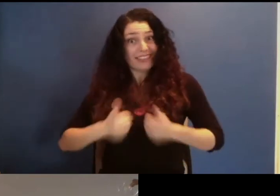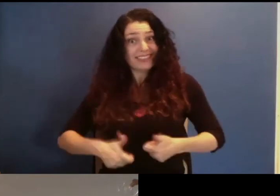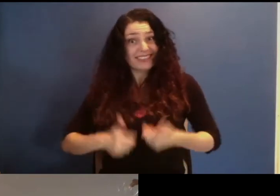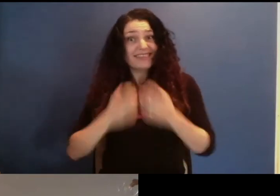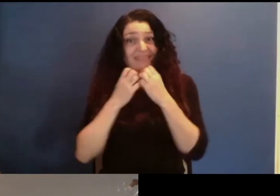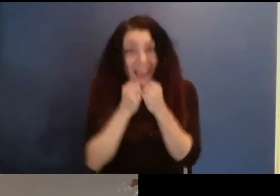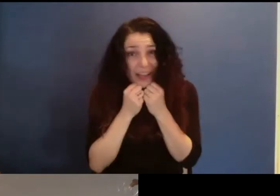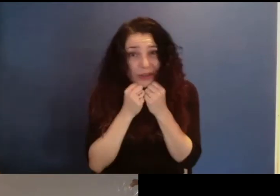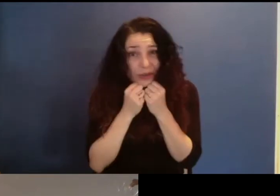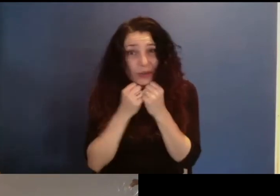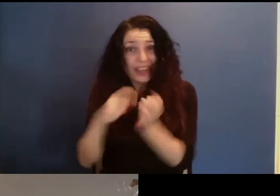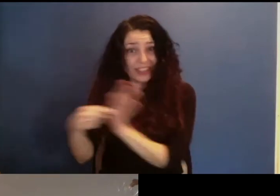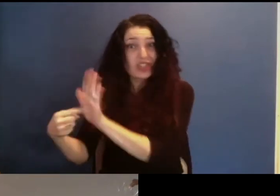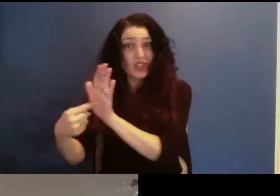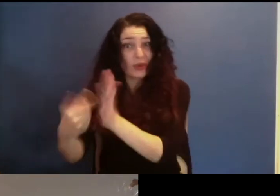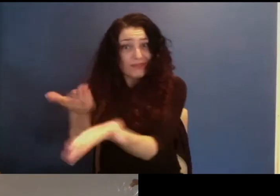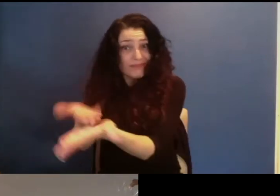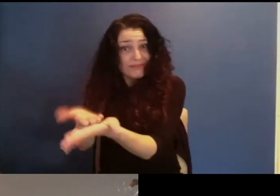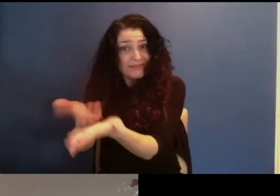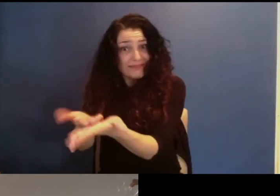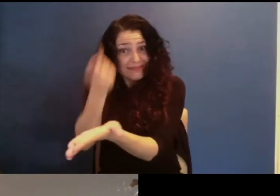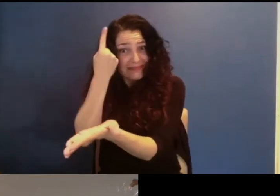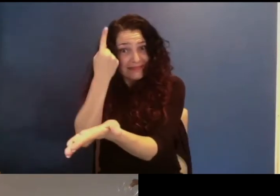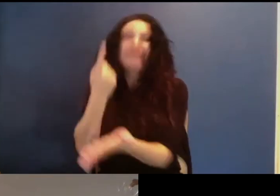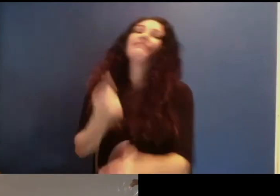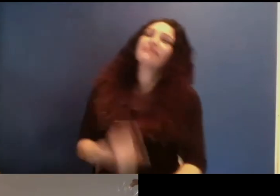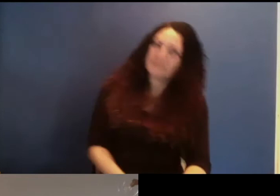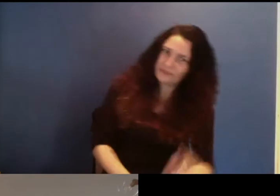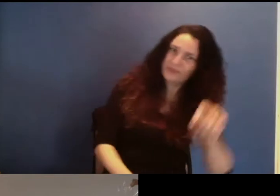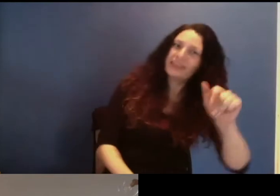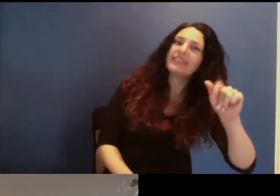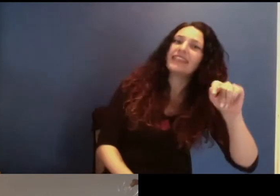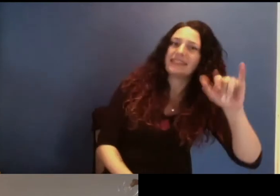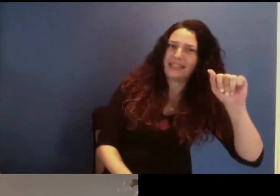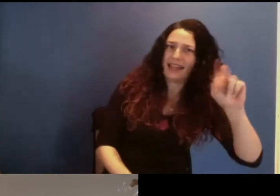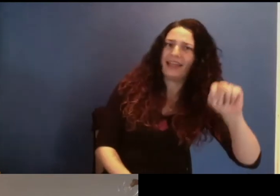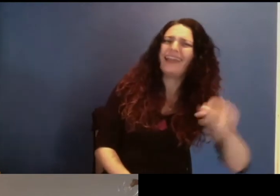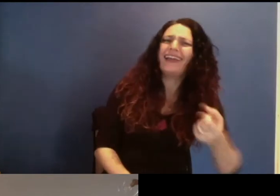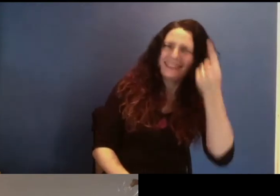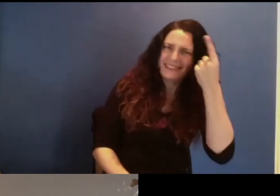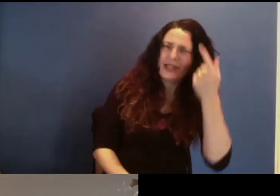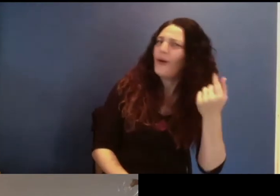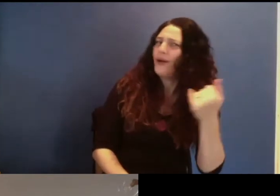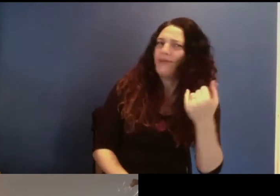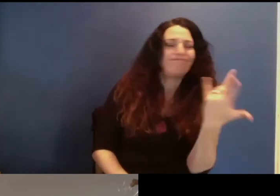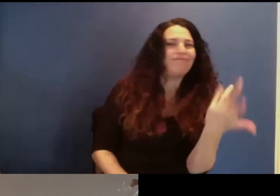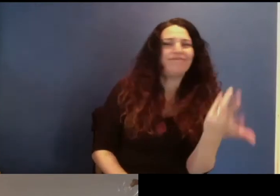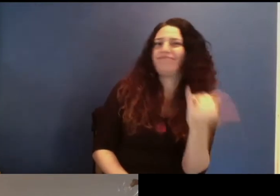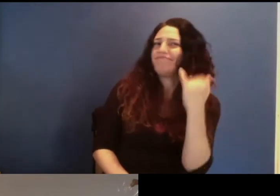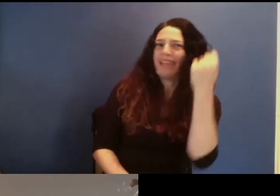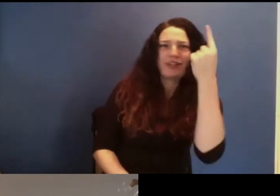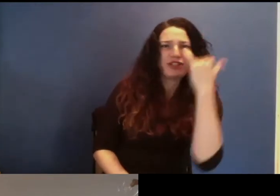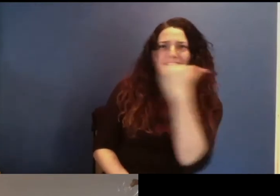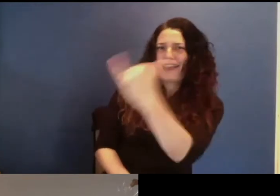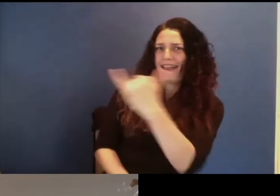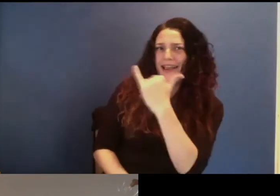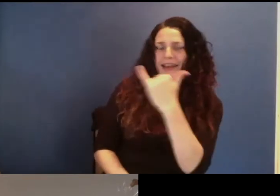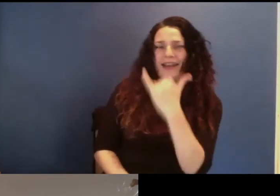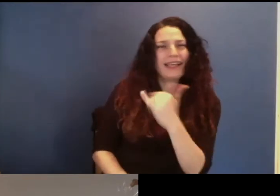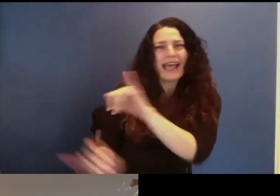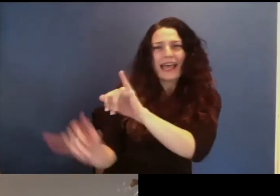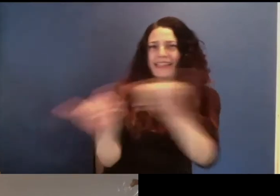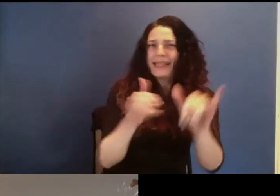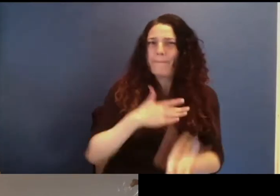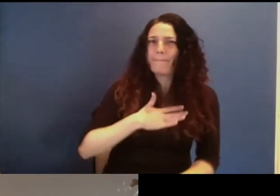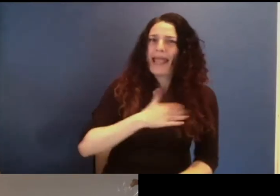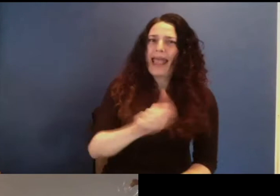Yes, no, I hear you. I've always had that attitude of like, why do people think I'm weird? Why don't people